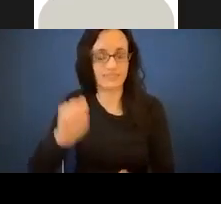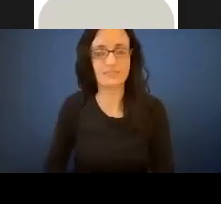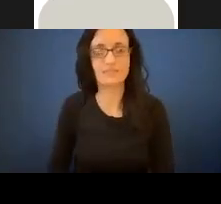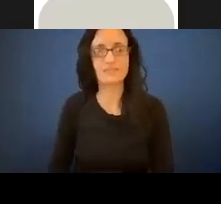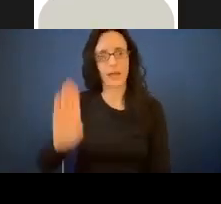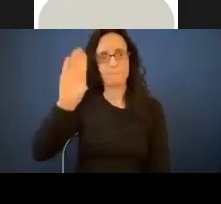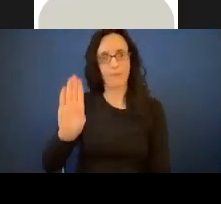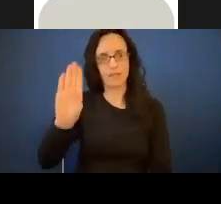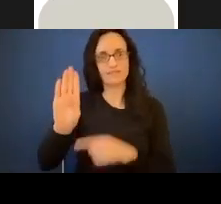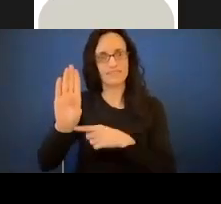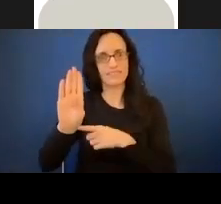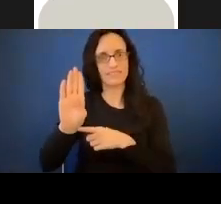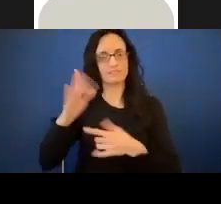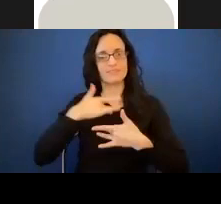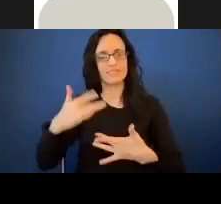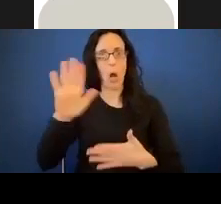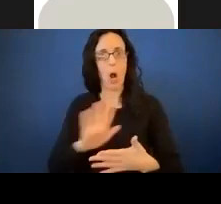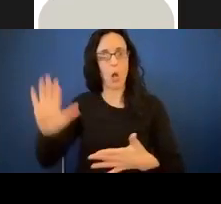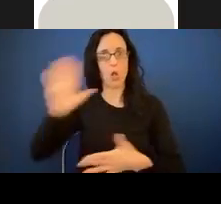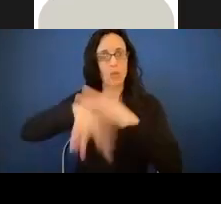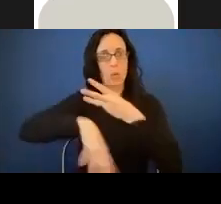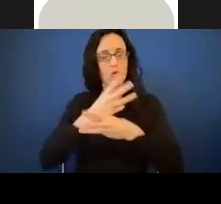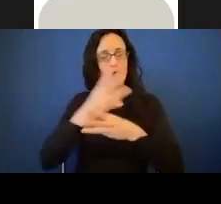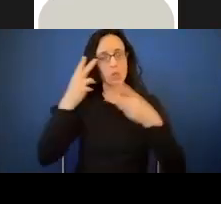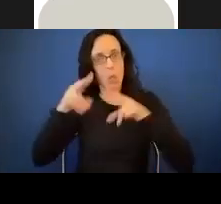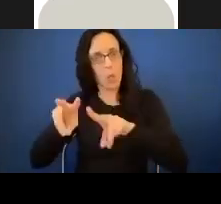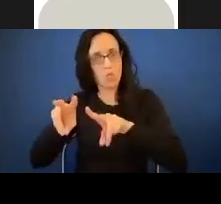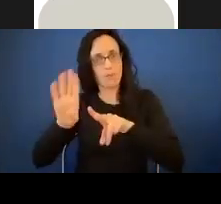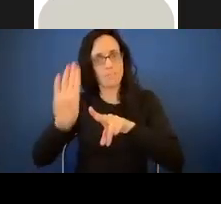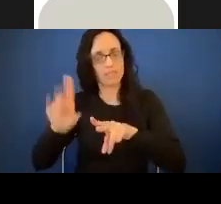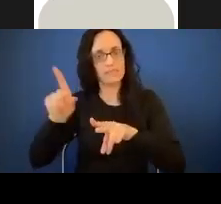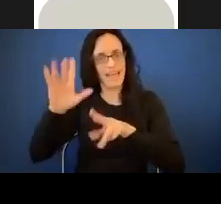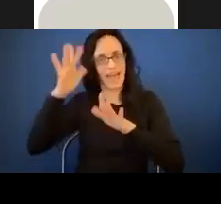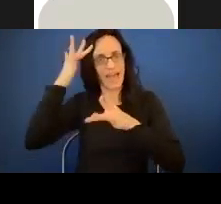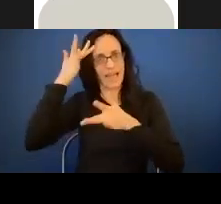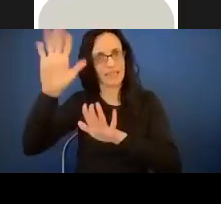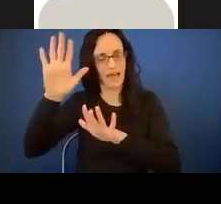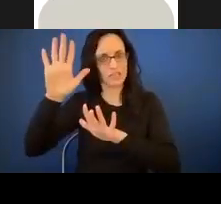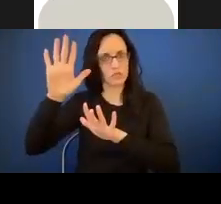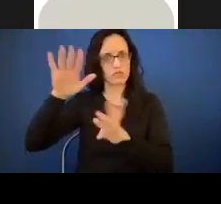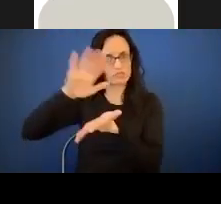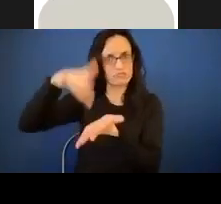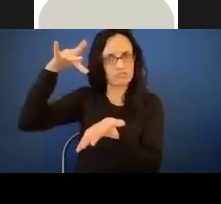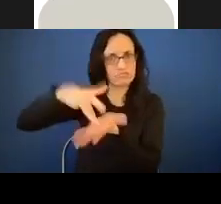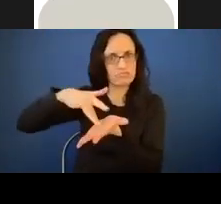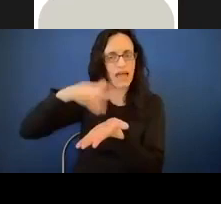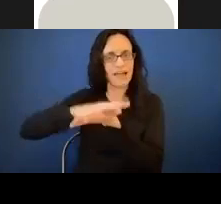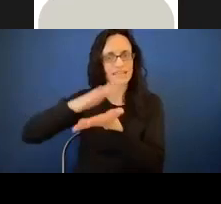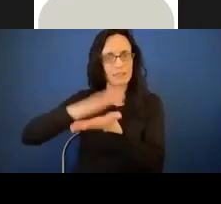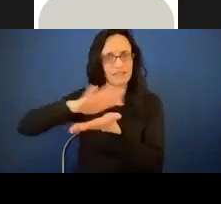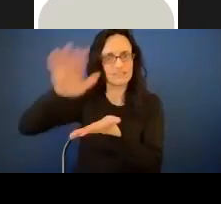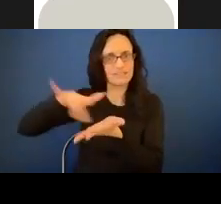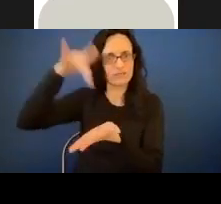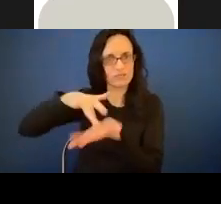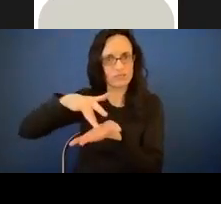is routinely around the world looked at as an intellectual mecca, academic mecca. It is